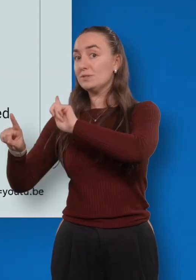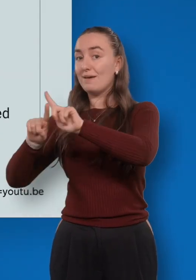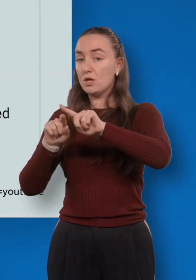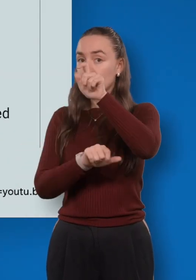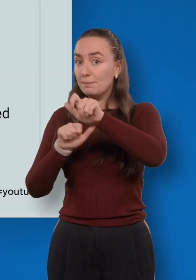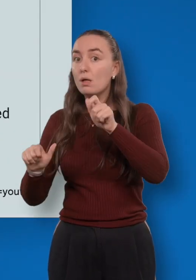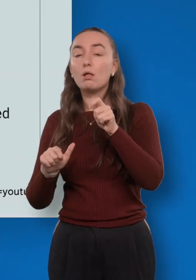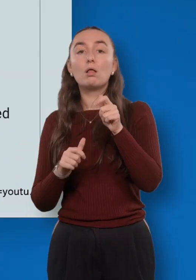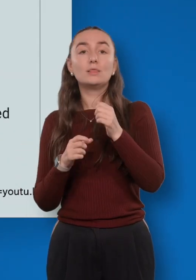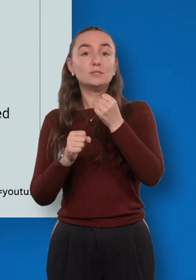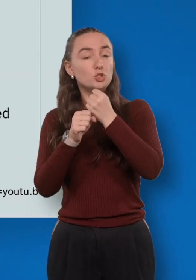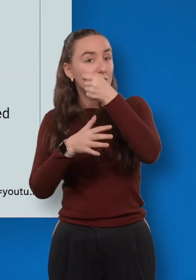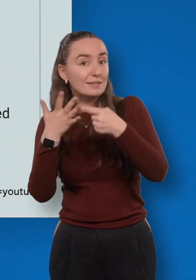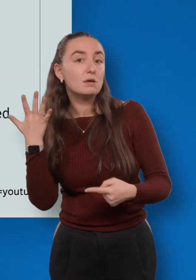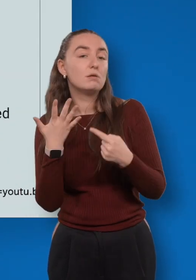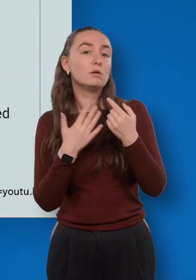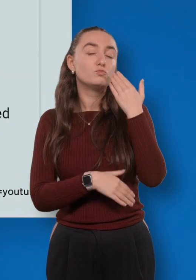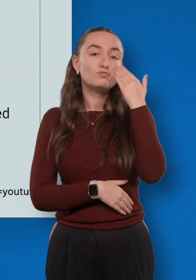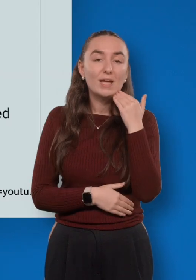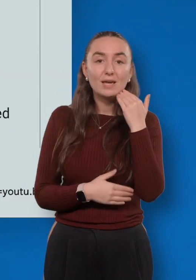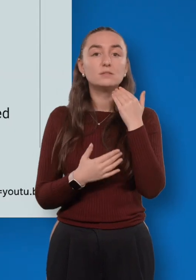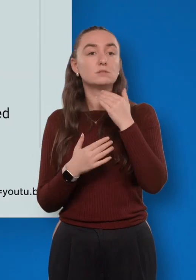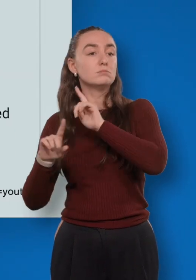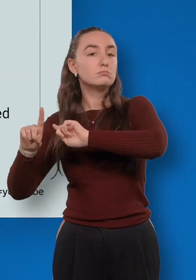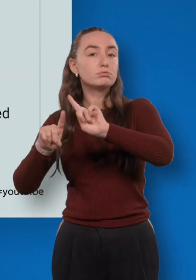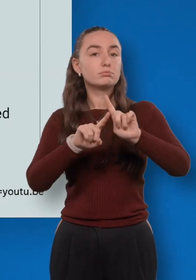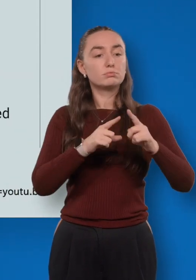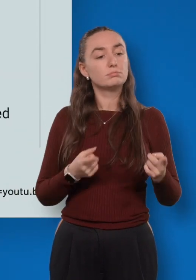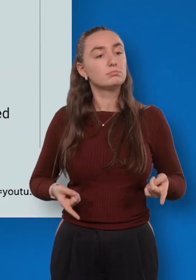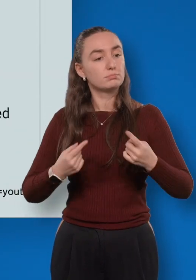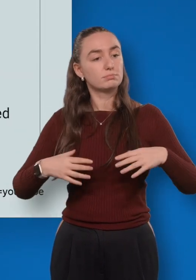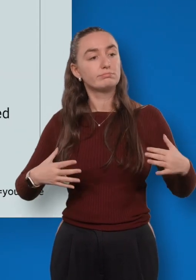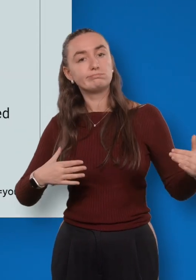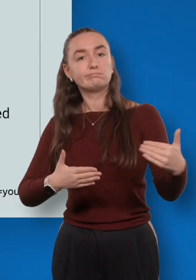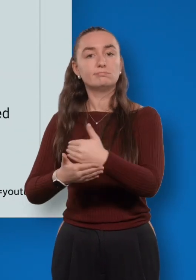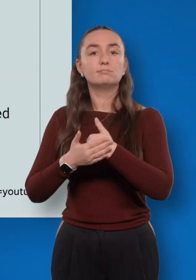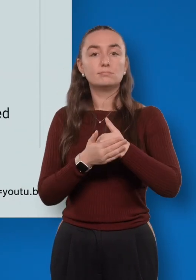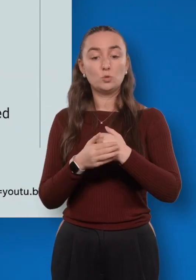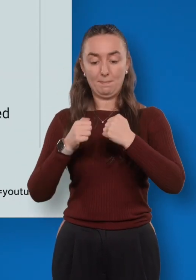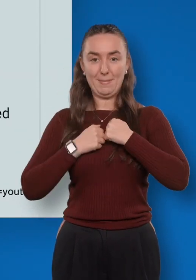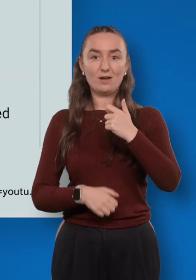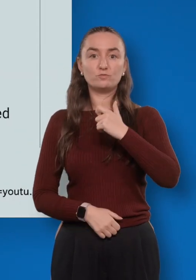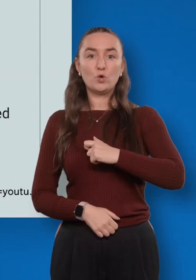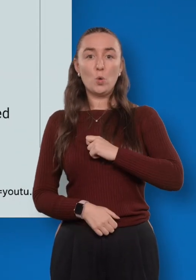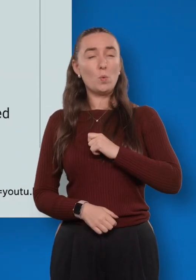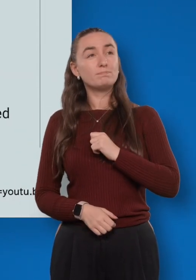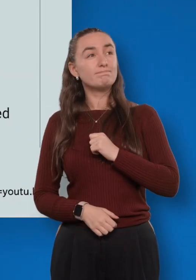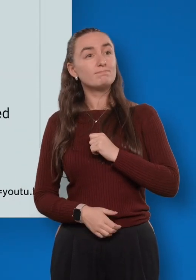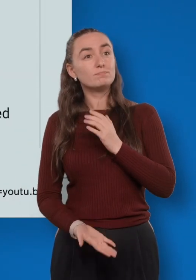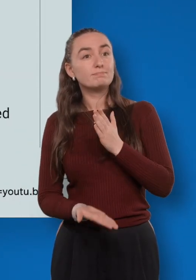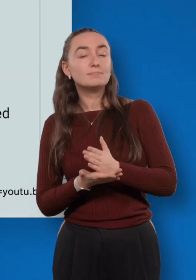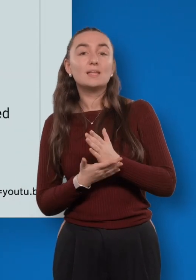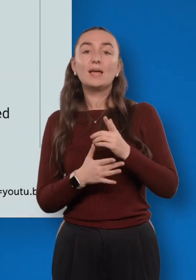gender, race, and so on. So we all bring different perspectives. So my role in the EDI Caucus as the deputy principal has been primarily is the